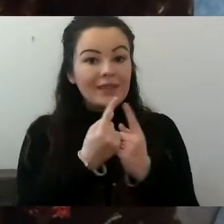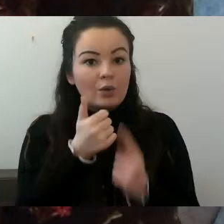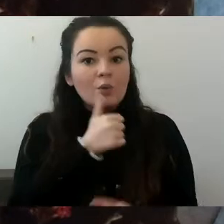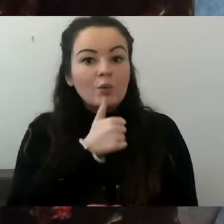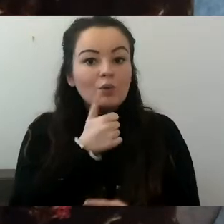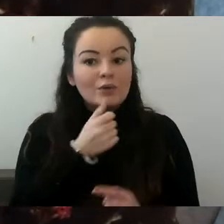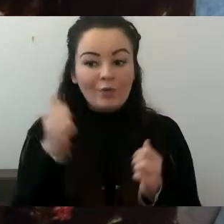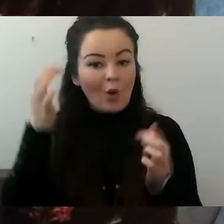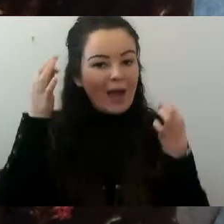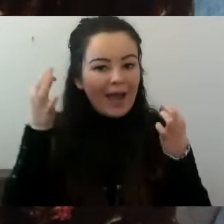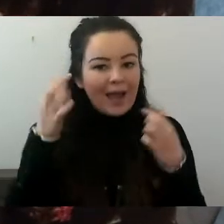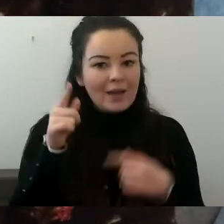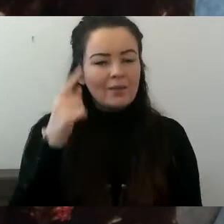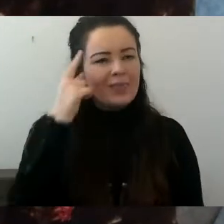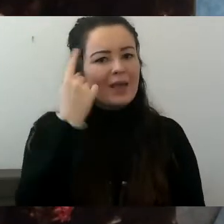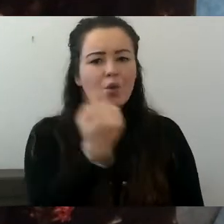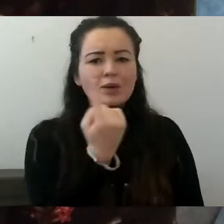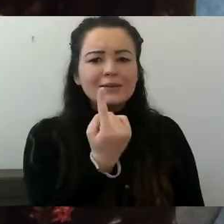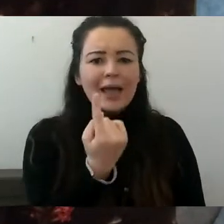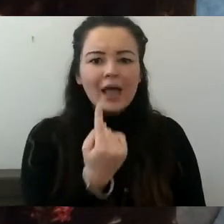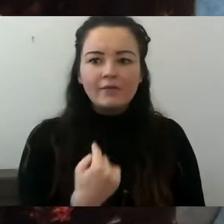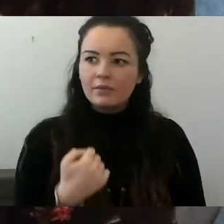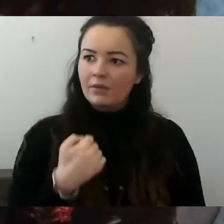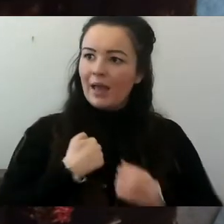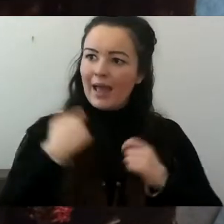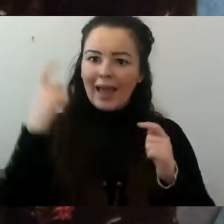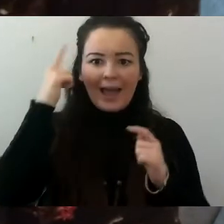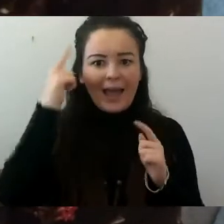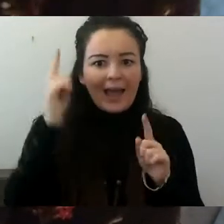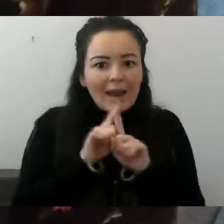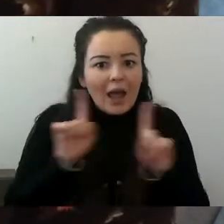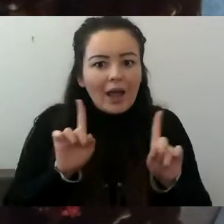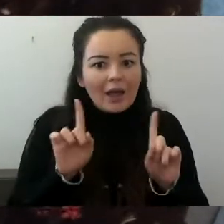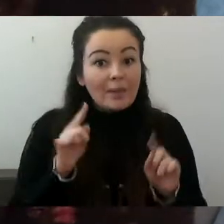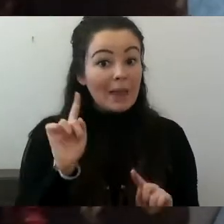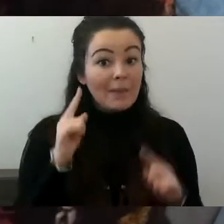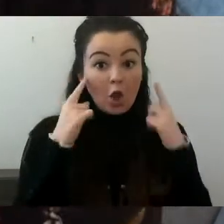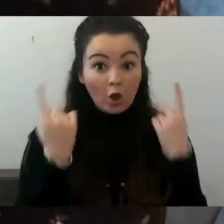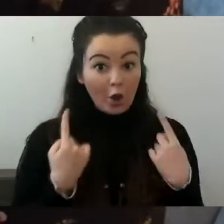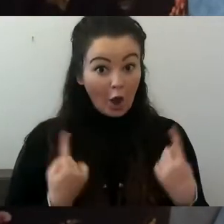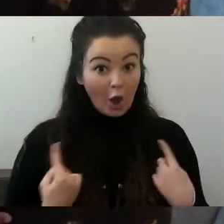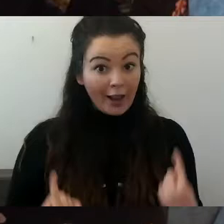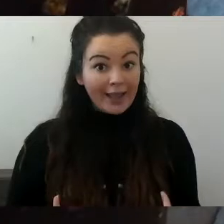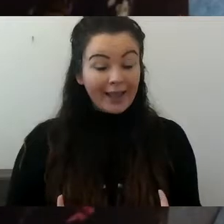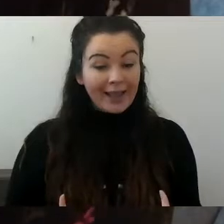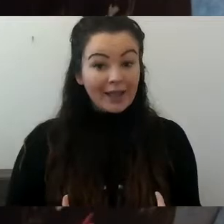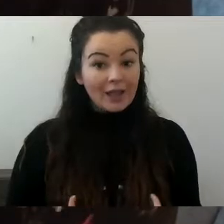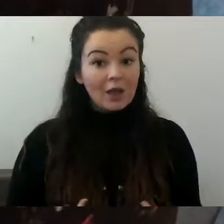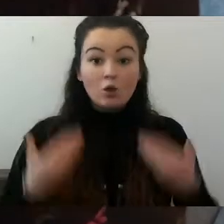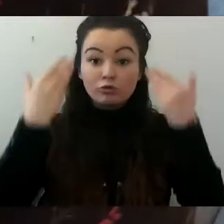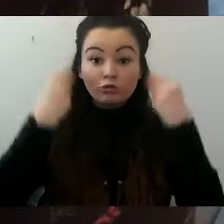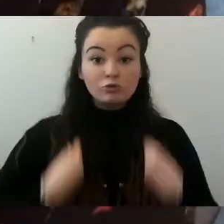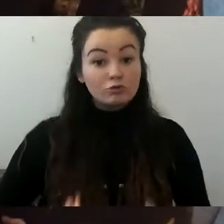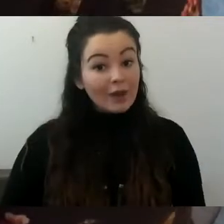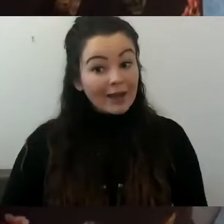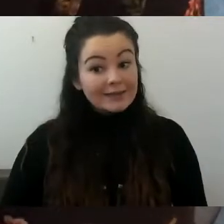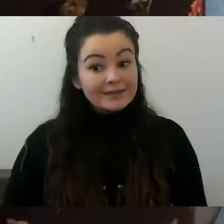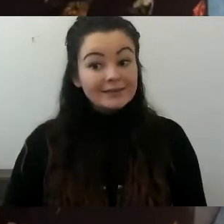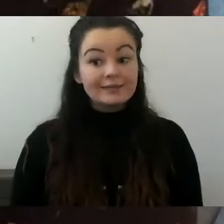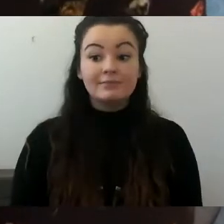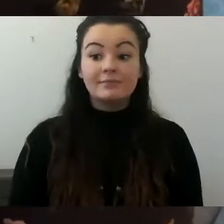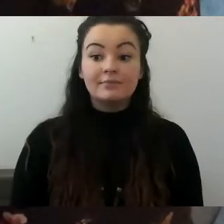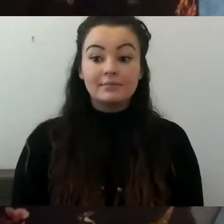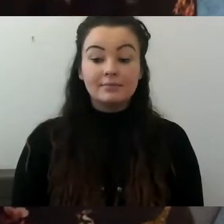lots of different things you can use. Maybe think about, if it's a picture of you, what your hair is like. So it might be curly or it